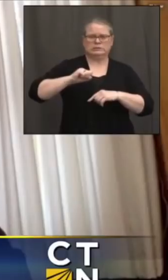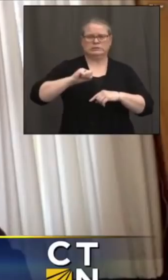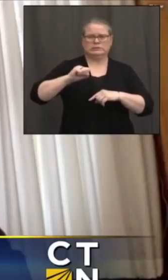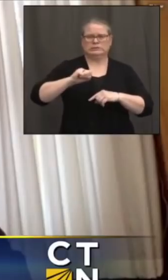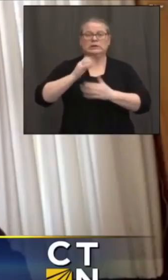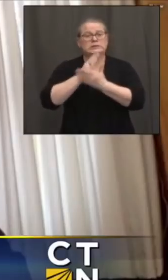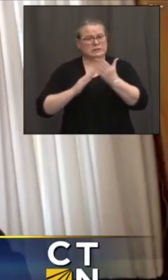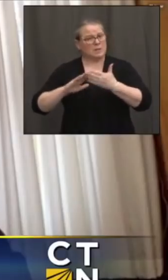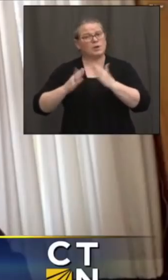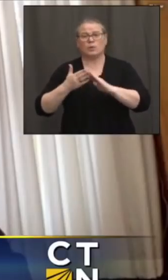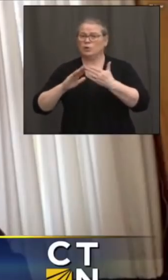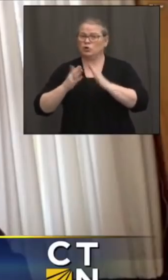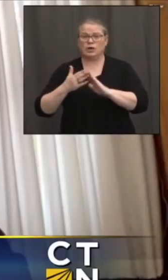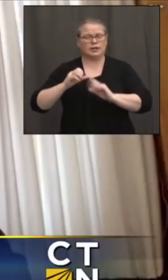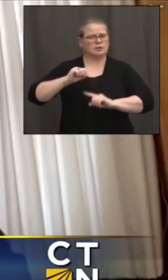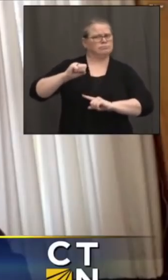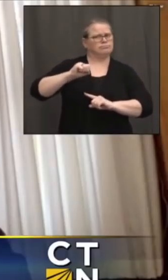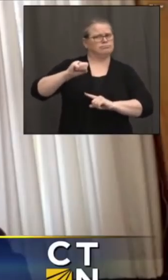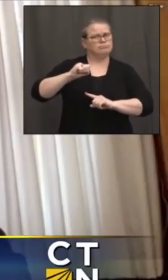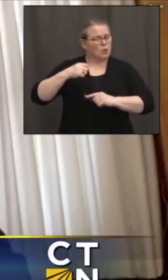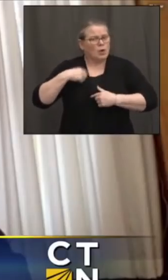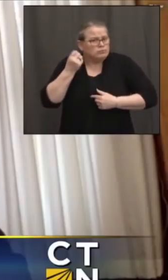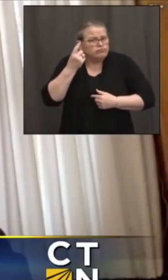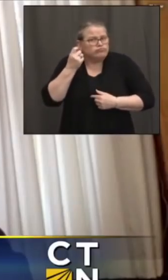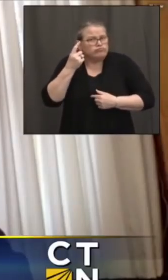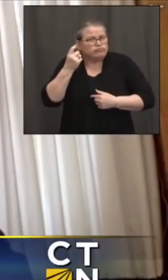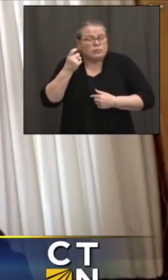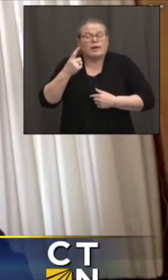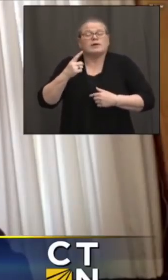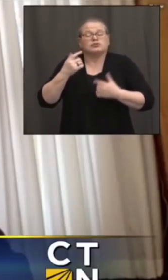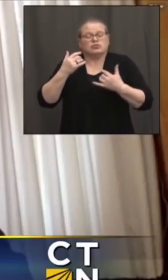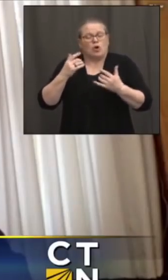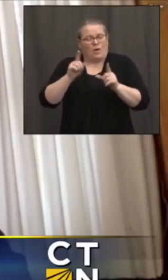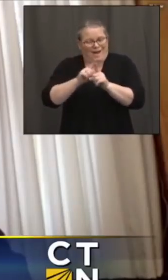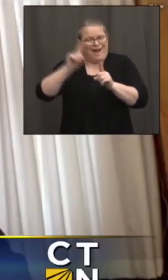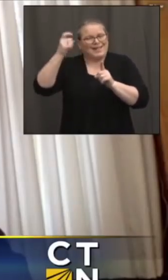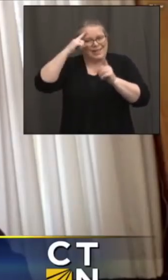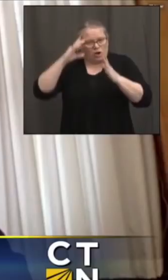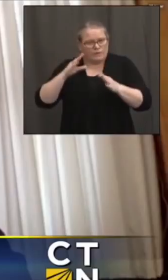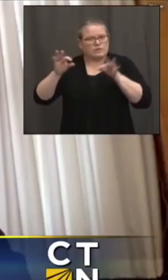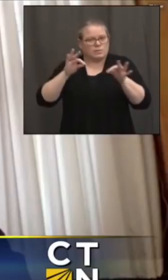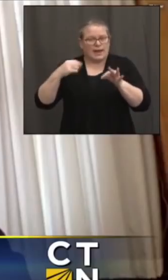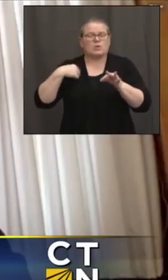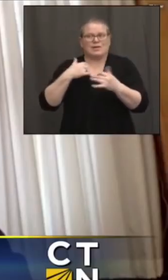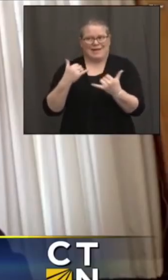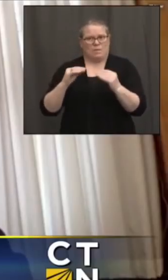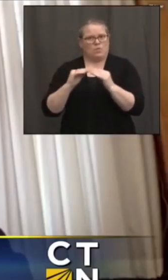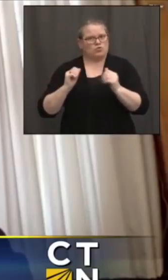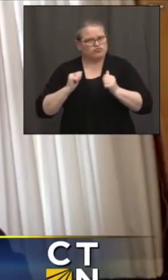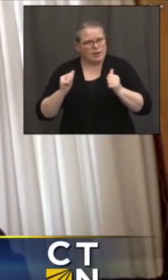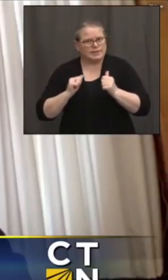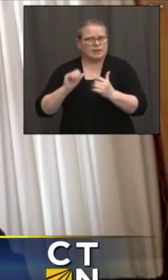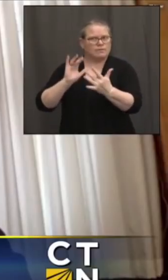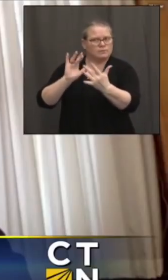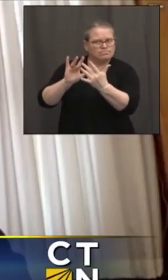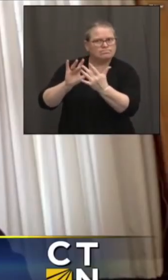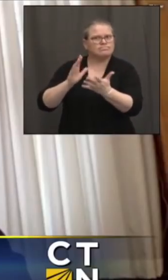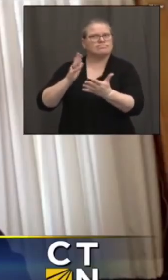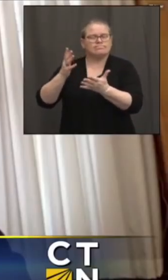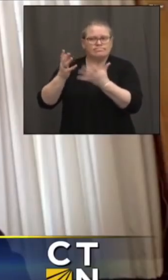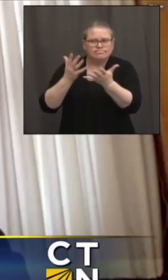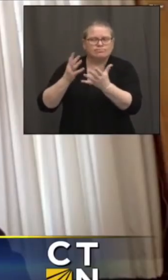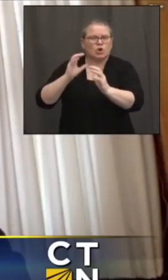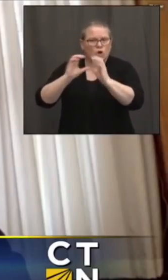certain communities, and we're, as the governor said, getting very aggressive on outreach, on education, working with all channels we can, all